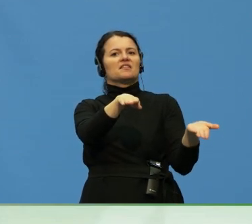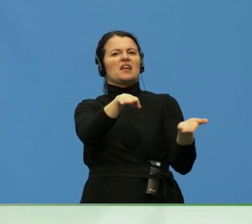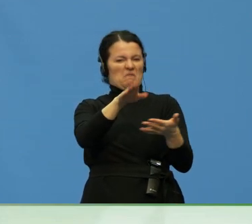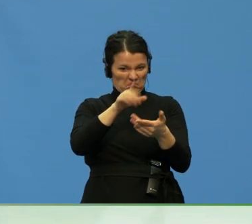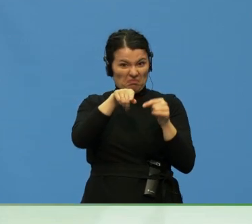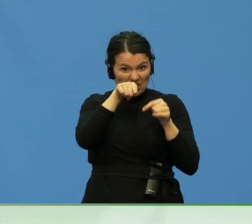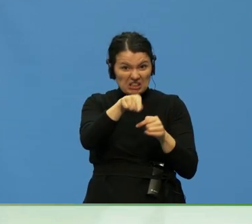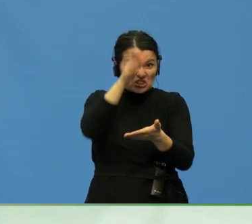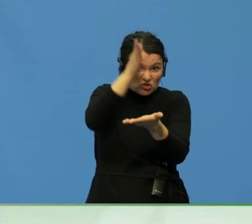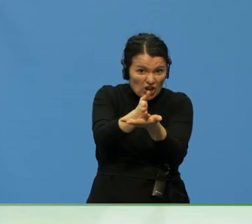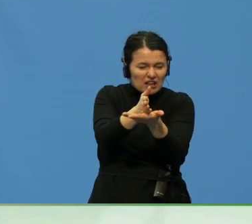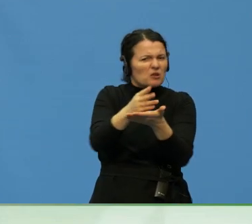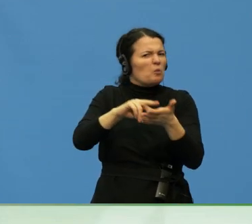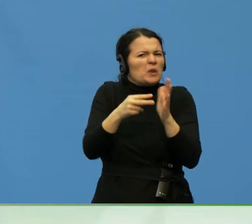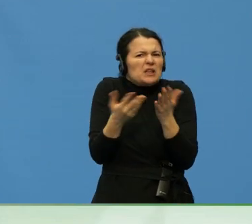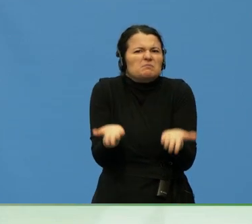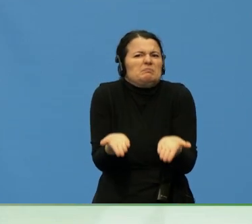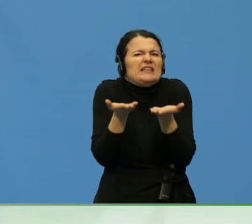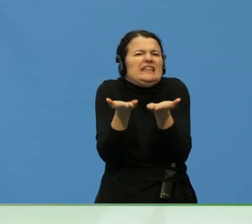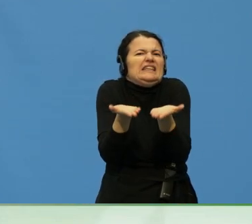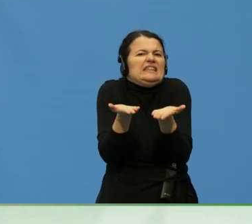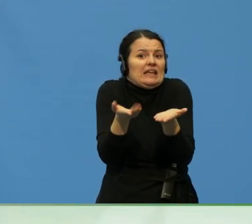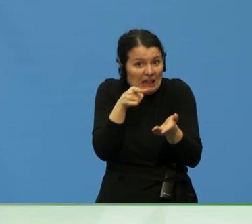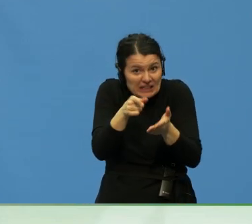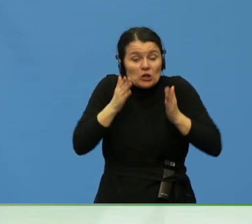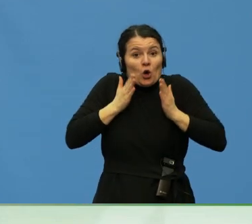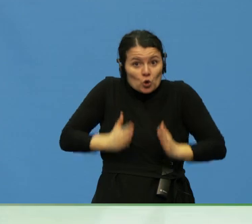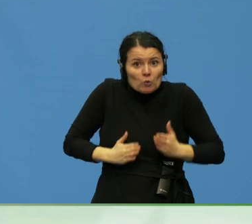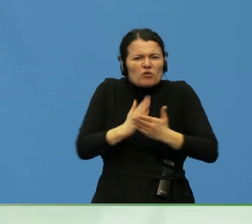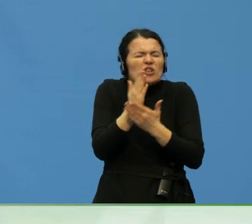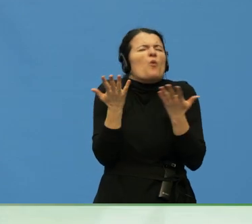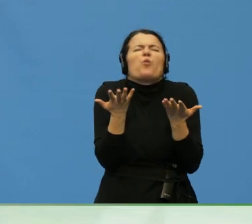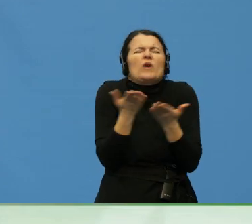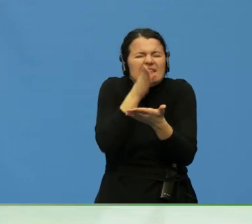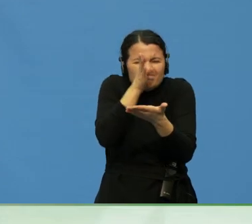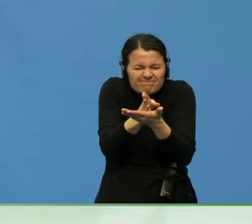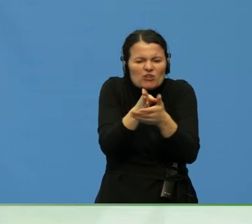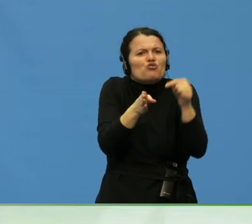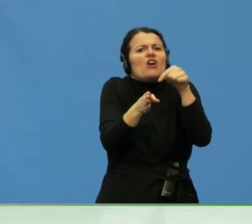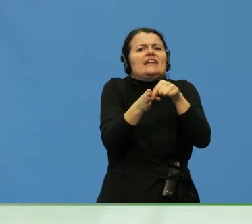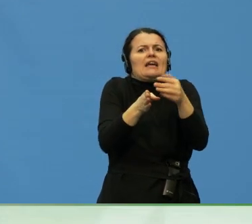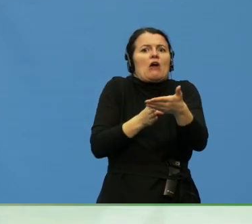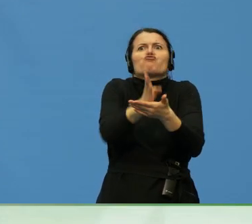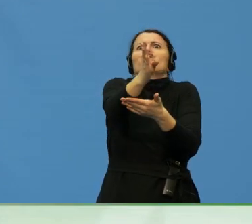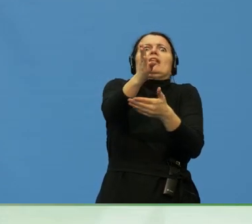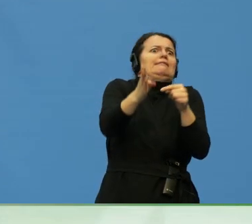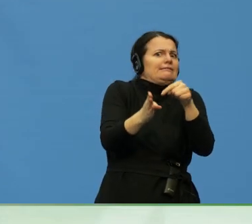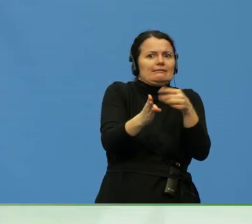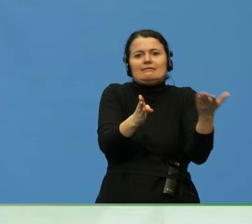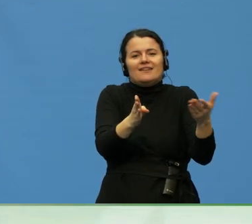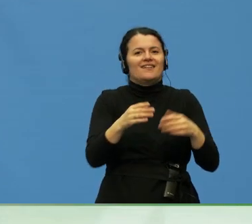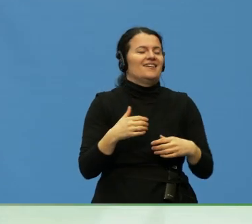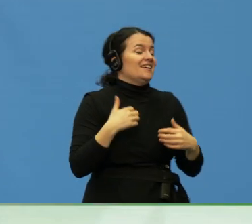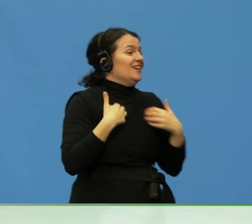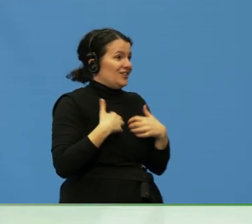right? Is it a human right? What kind of right is it? Really good question. So for the next